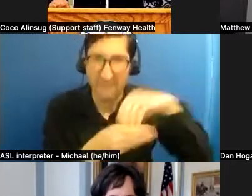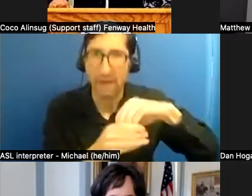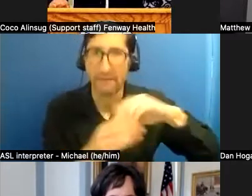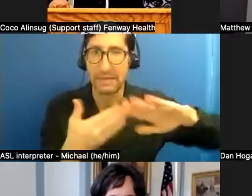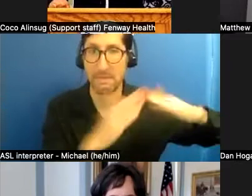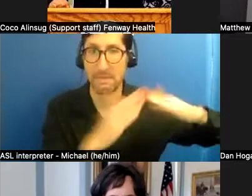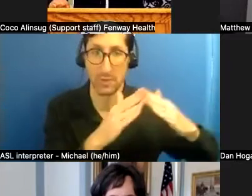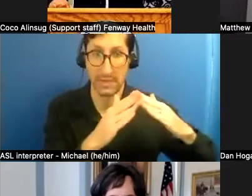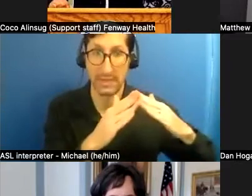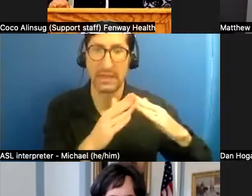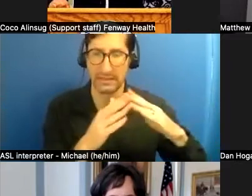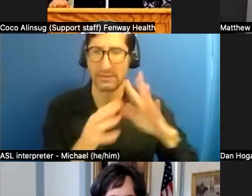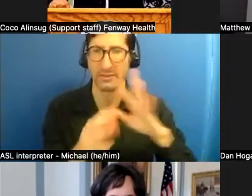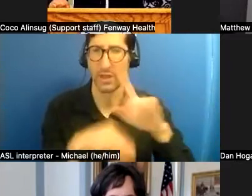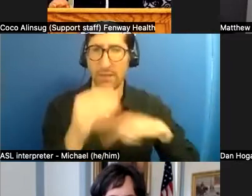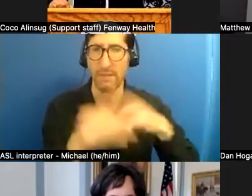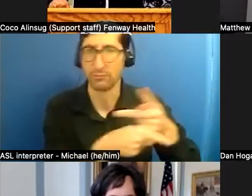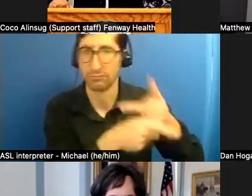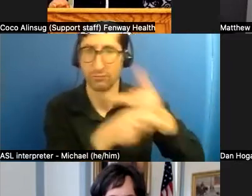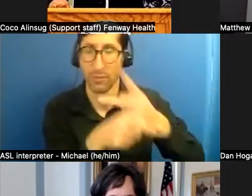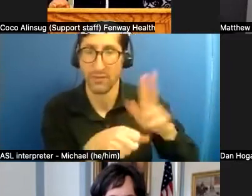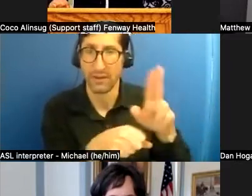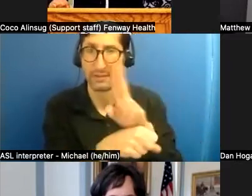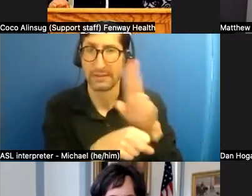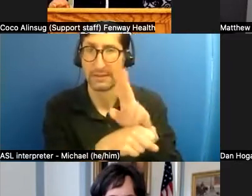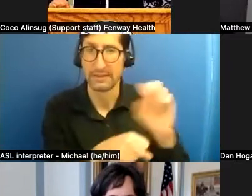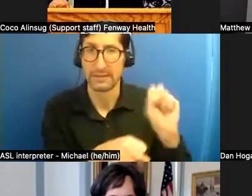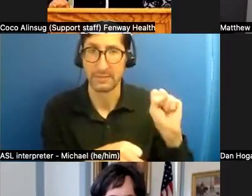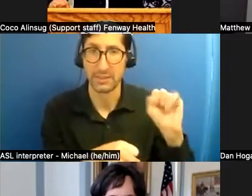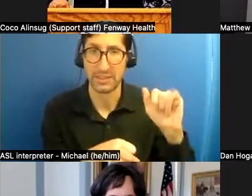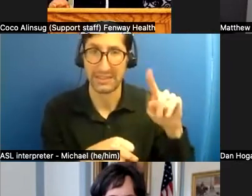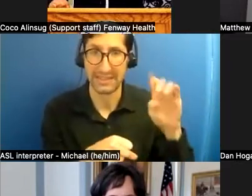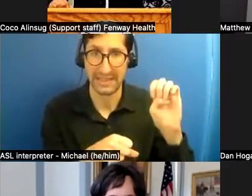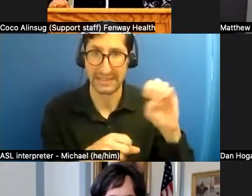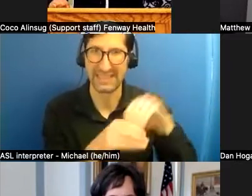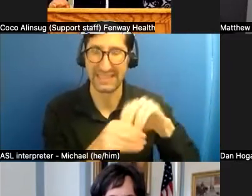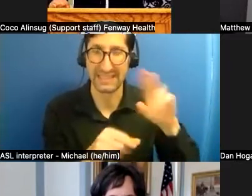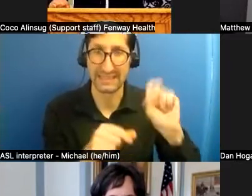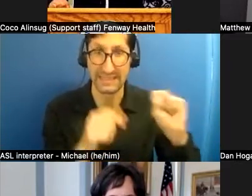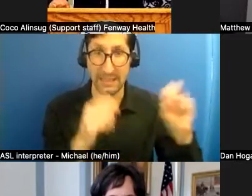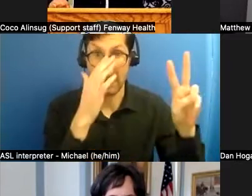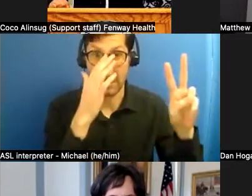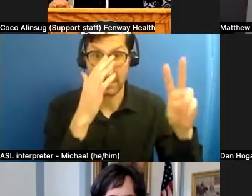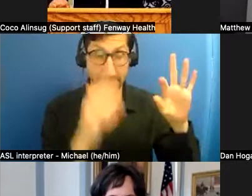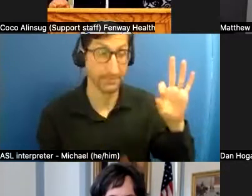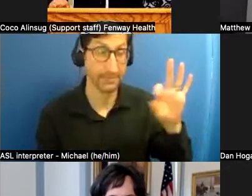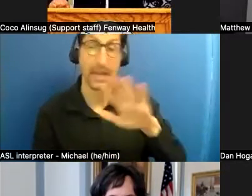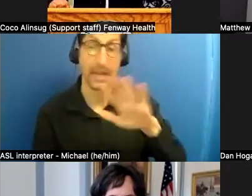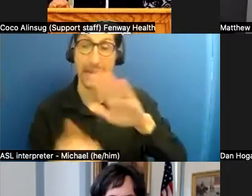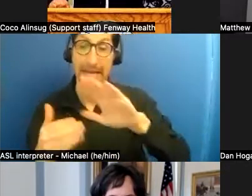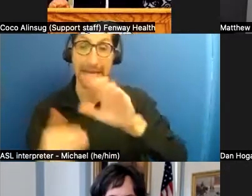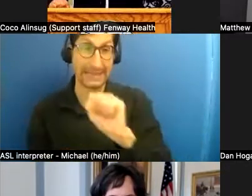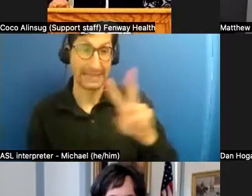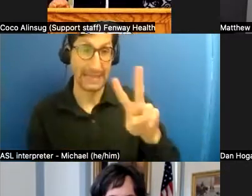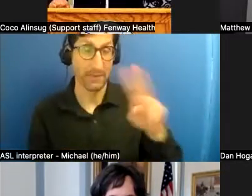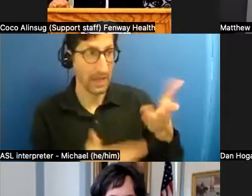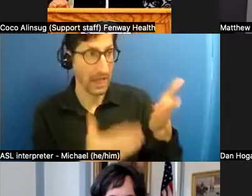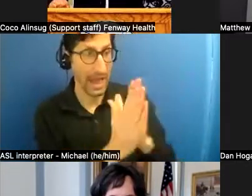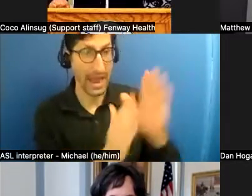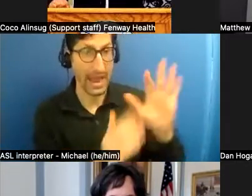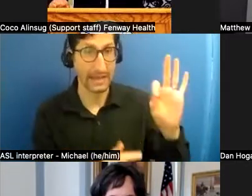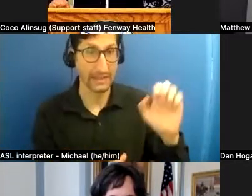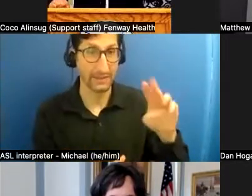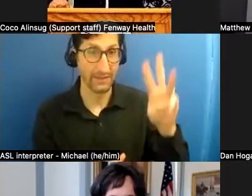explore supervised consumption sites in Somerville. As you may know, Fenway was brought on by the city to develop a conceptual design